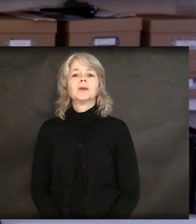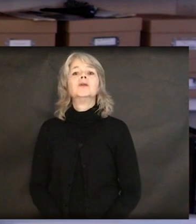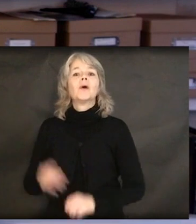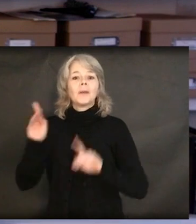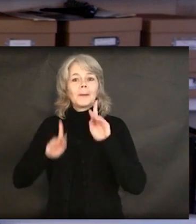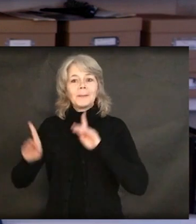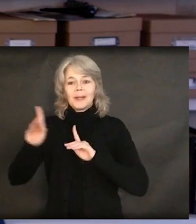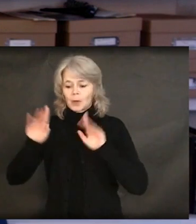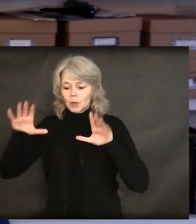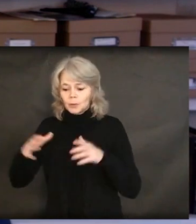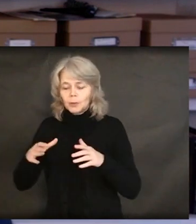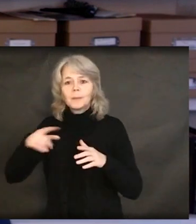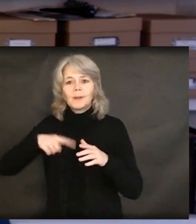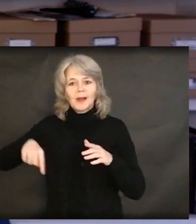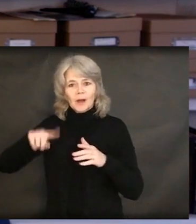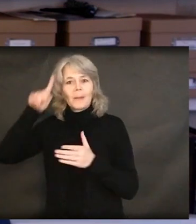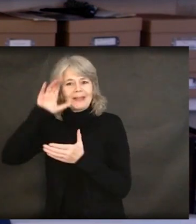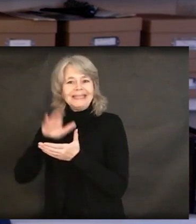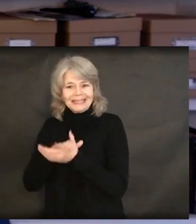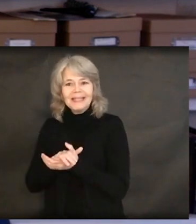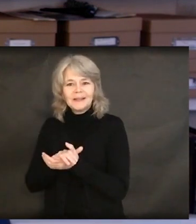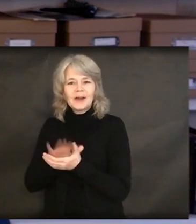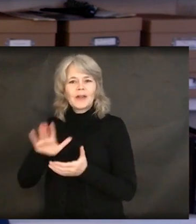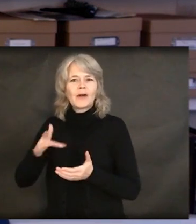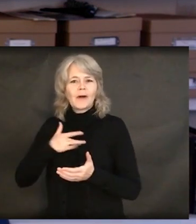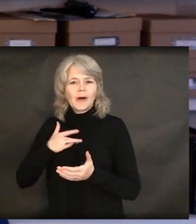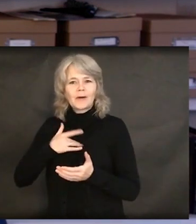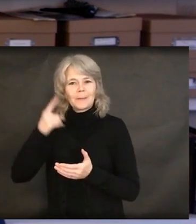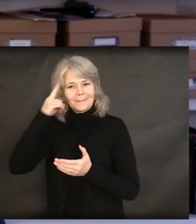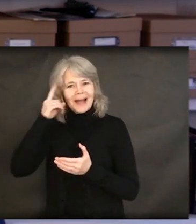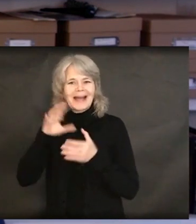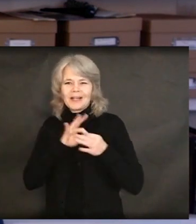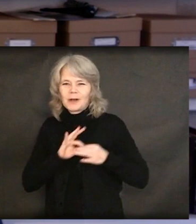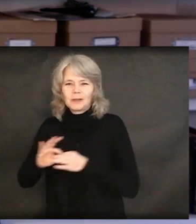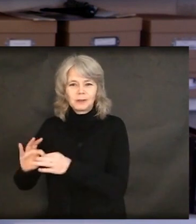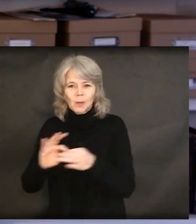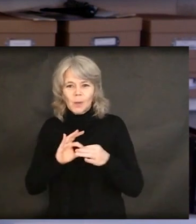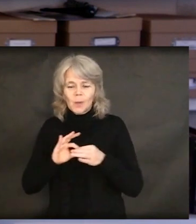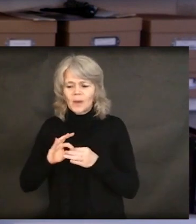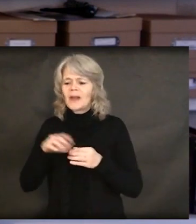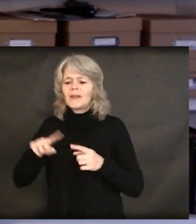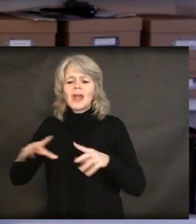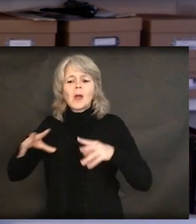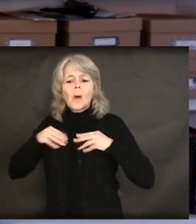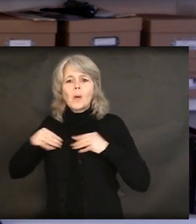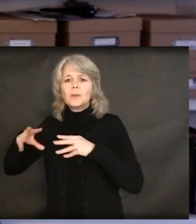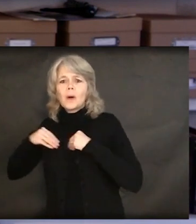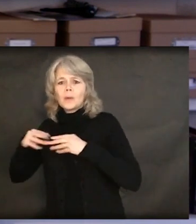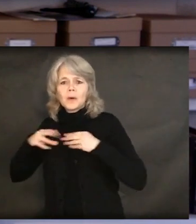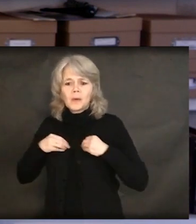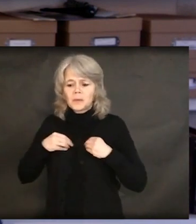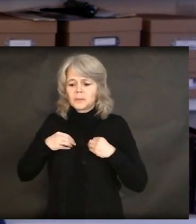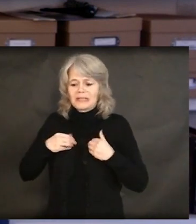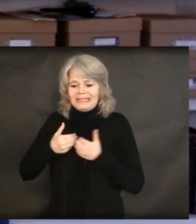"Now the whole group of those who believed were of one heart and soul, and no one claimed private ownership